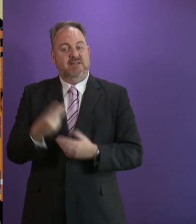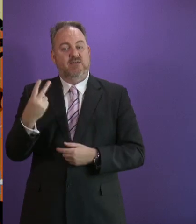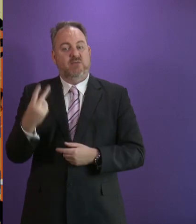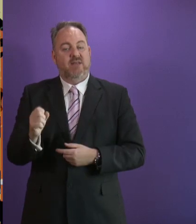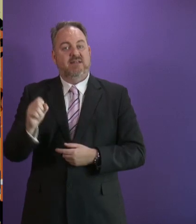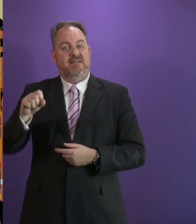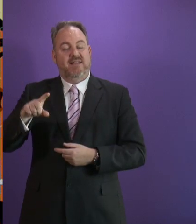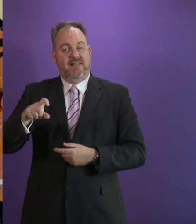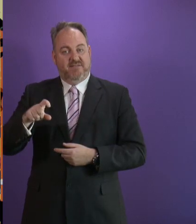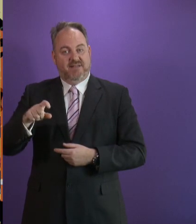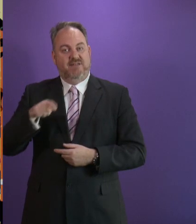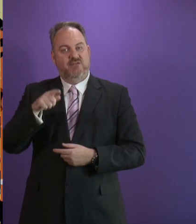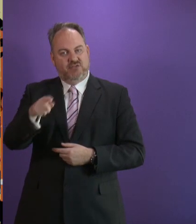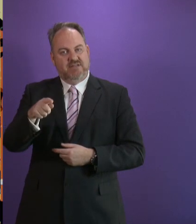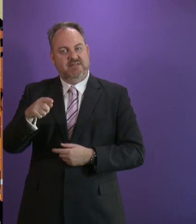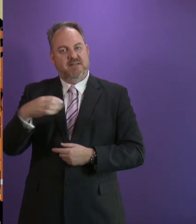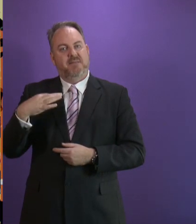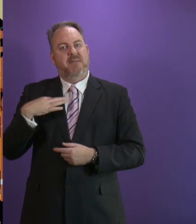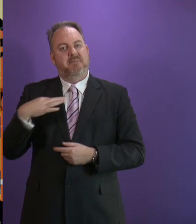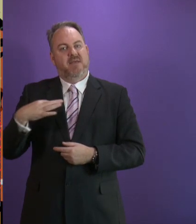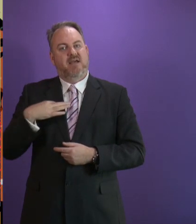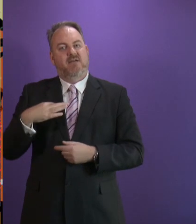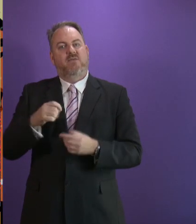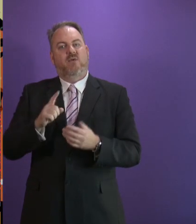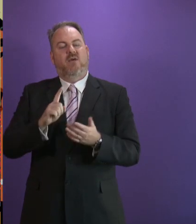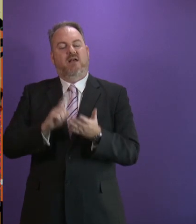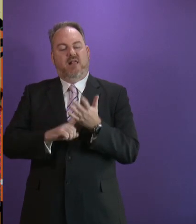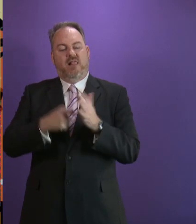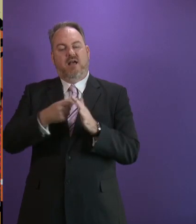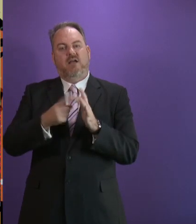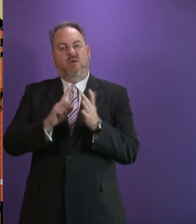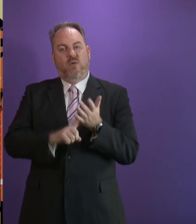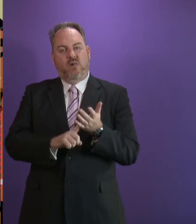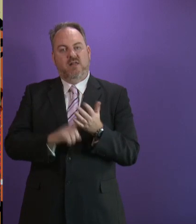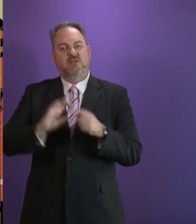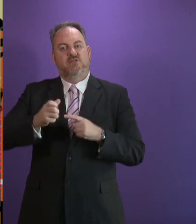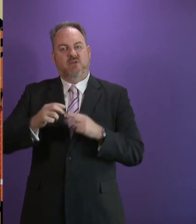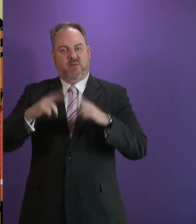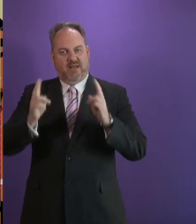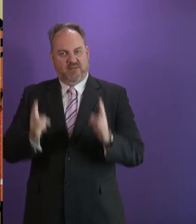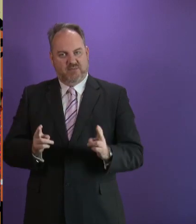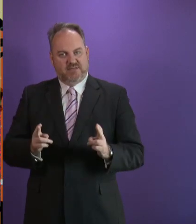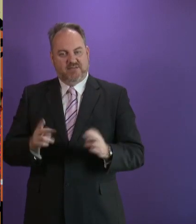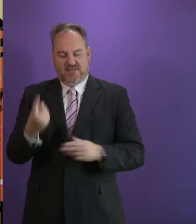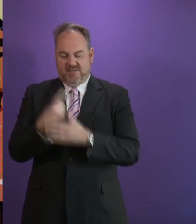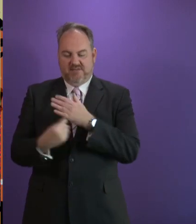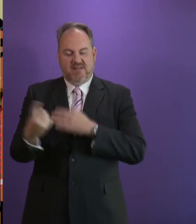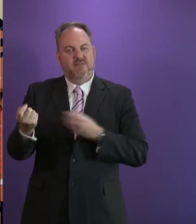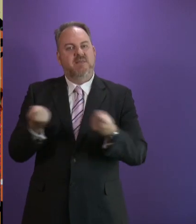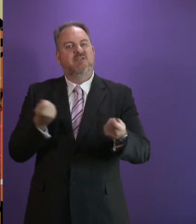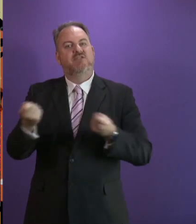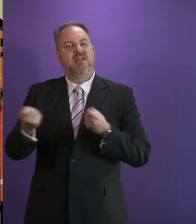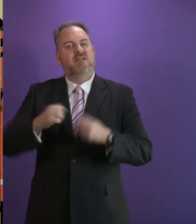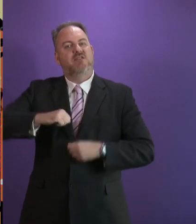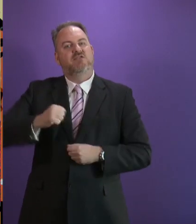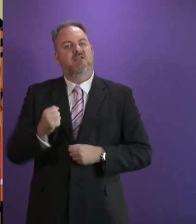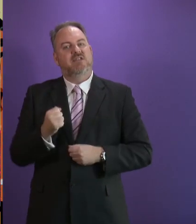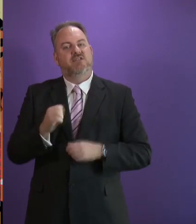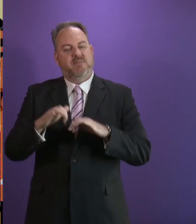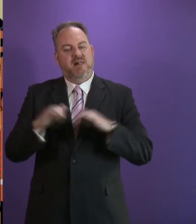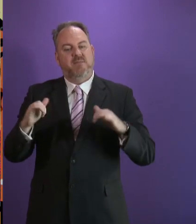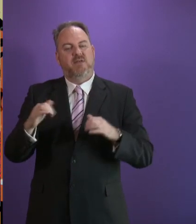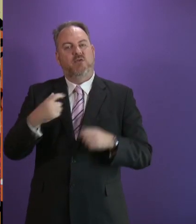is constituency member for Hamilton, Larkhall and Stonehouse. Christina has also been chair of the Scottish Parliament's Equalities and